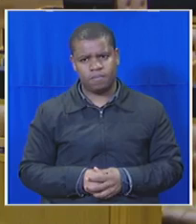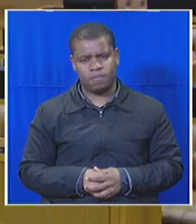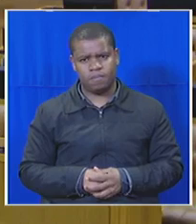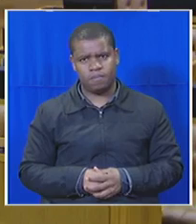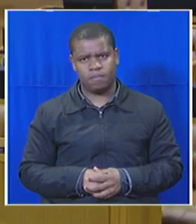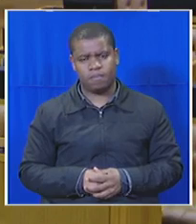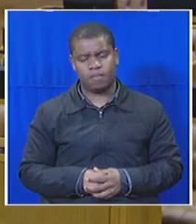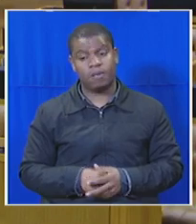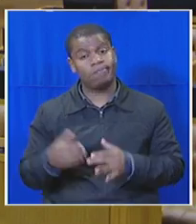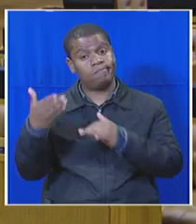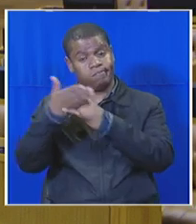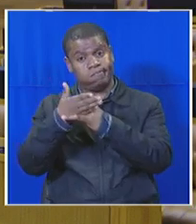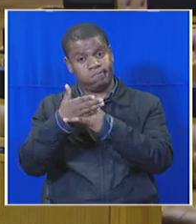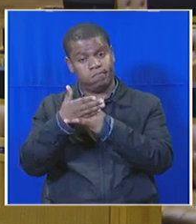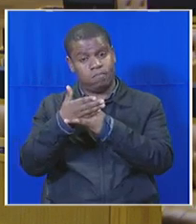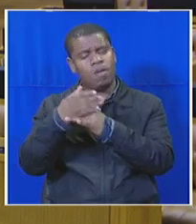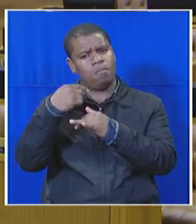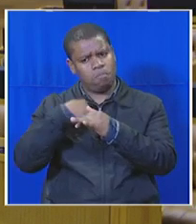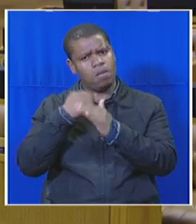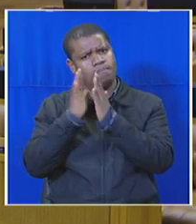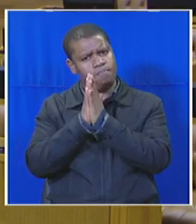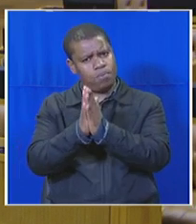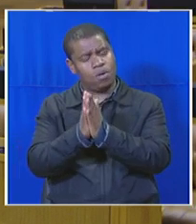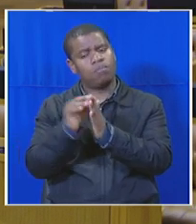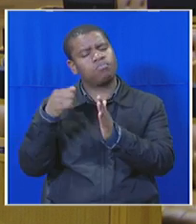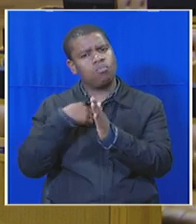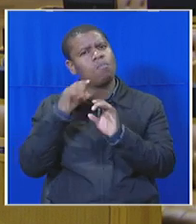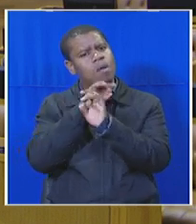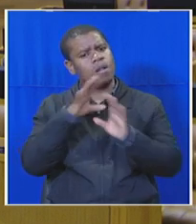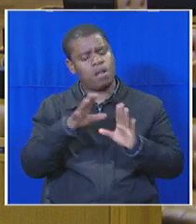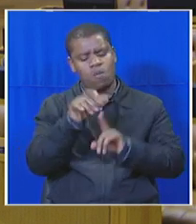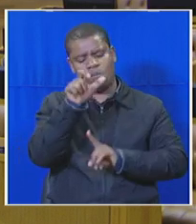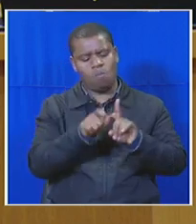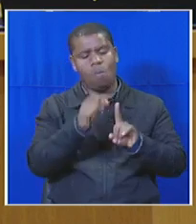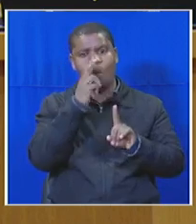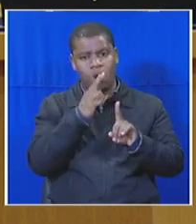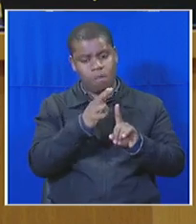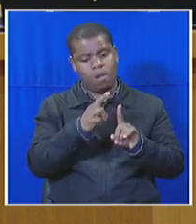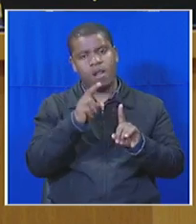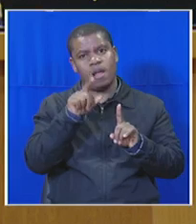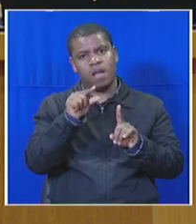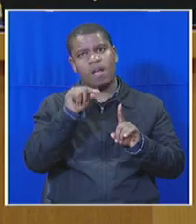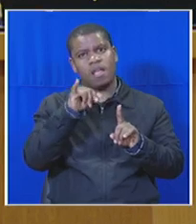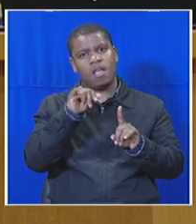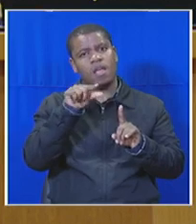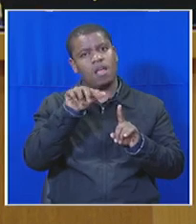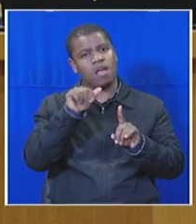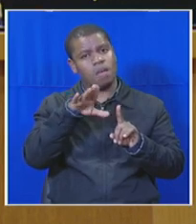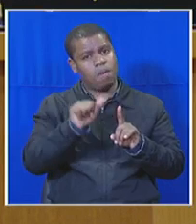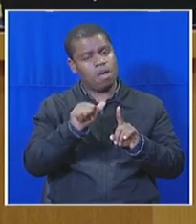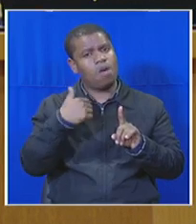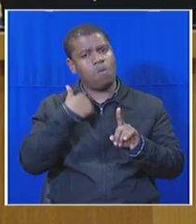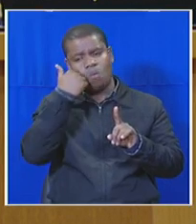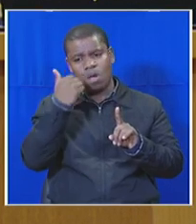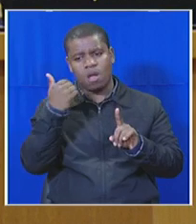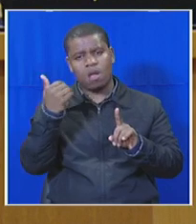Deputy Speaker, Yes. I asked you to make a ruling earlier. It's very clear that the Honourable Gagaba is about to gap it, which means that you're not going to be able to make